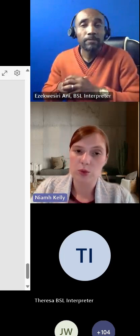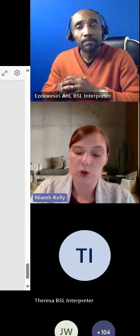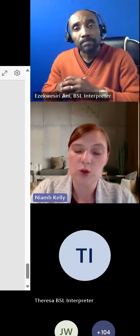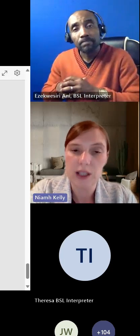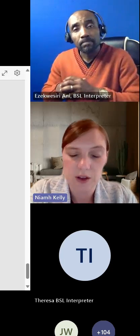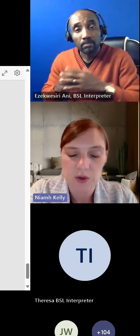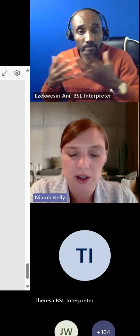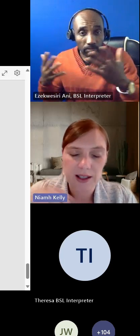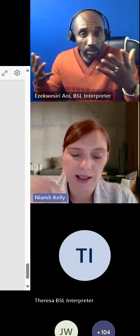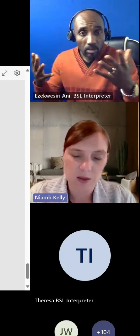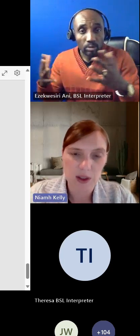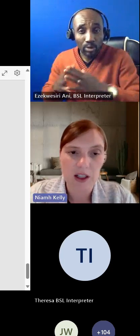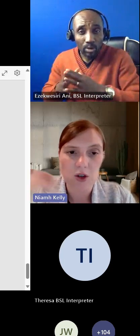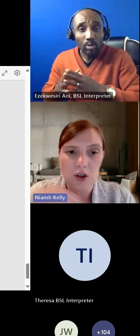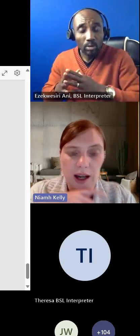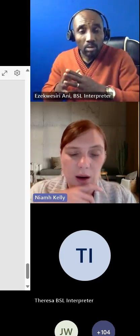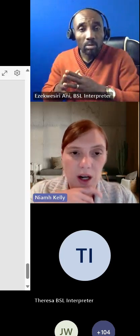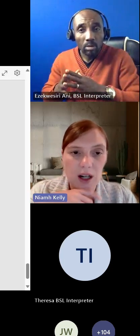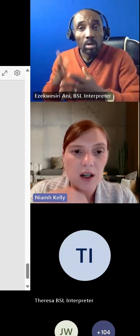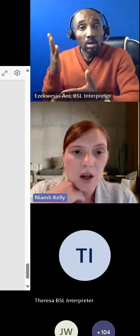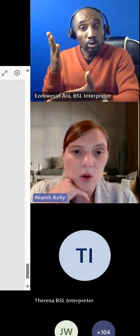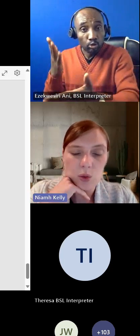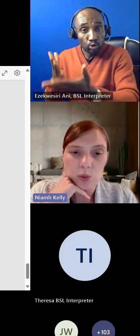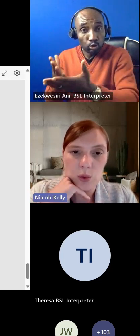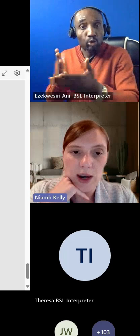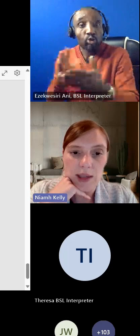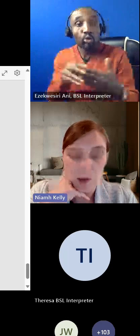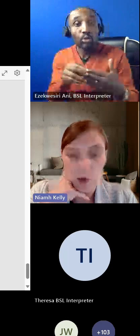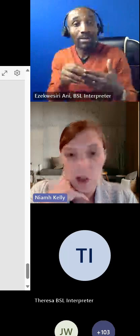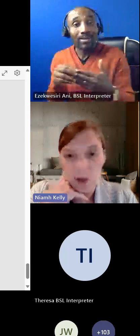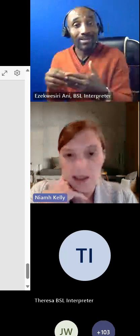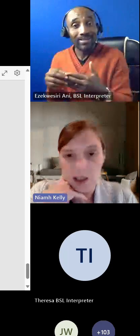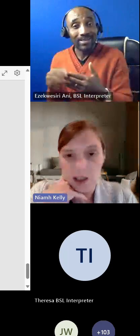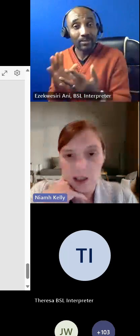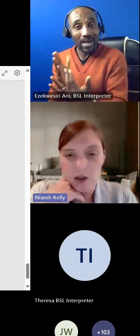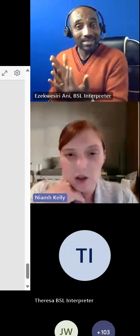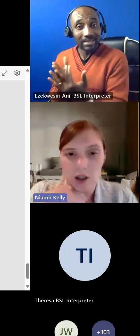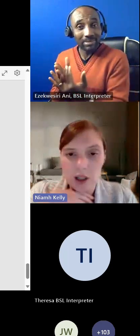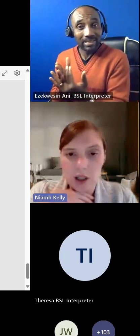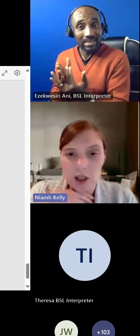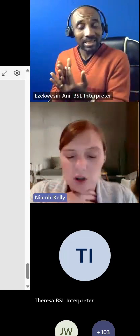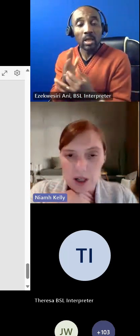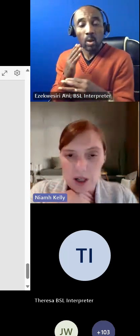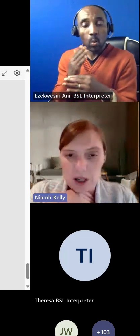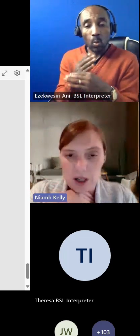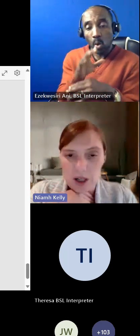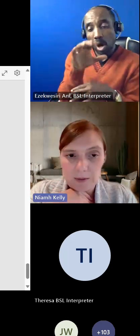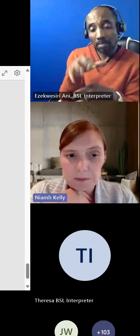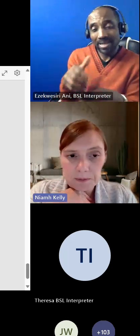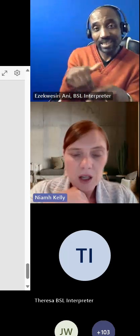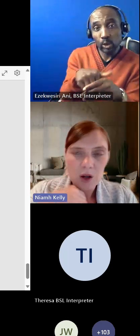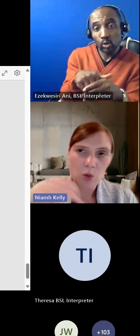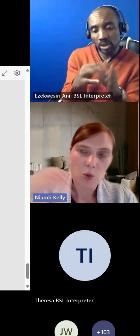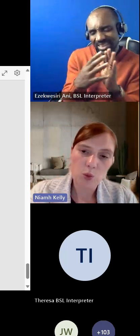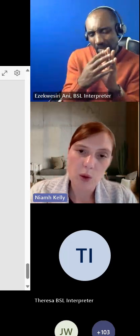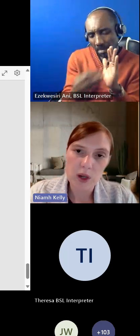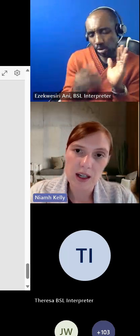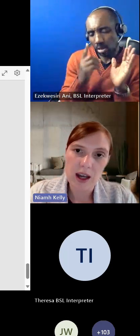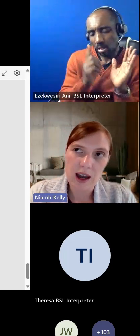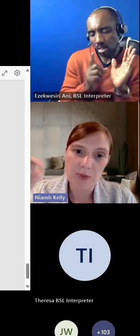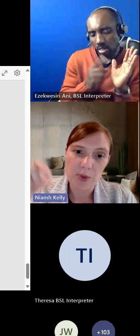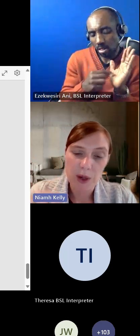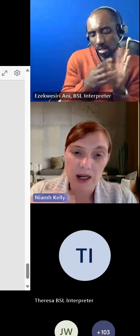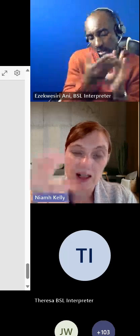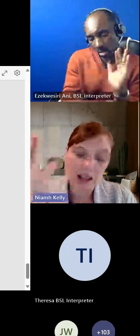So through Leaders for Accessibility, through the network, and this workplace inclusion model, what